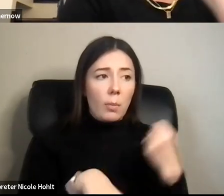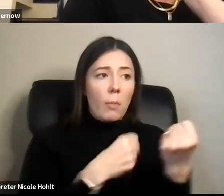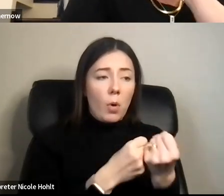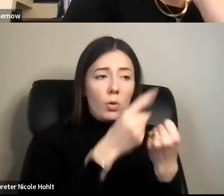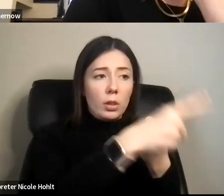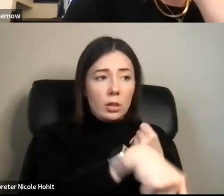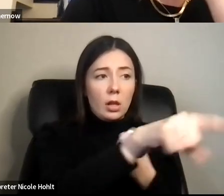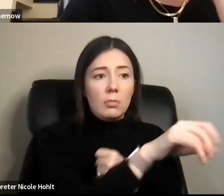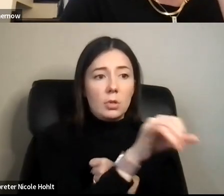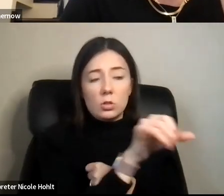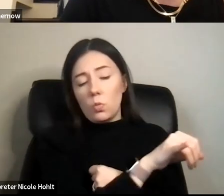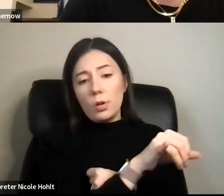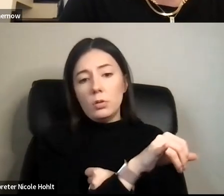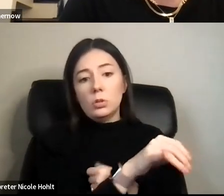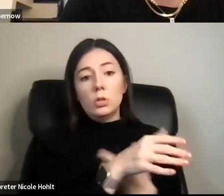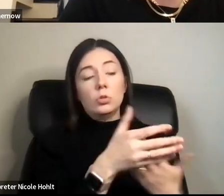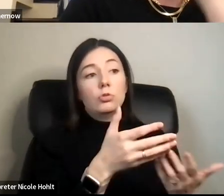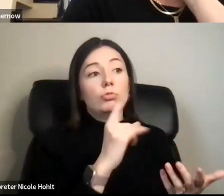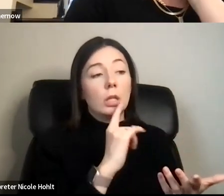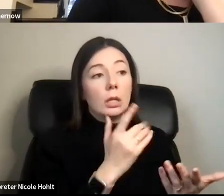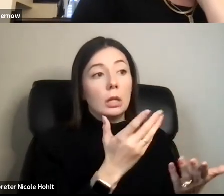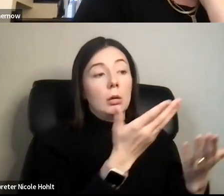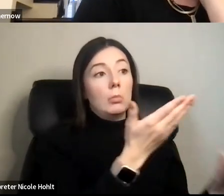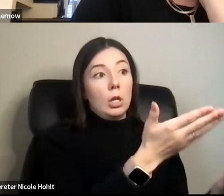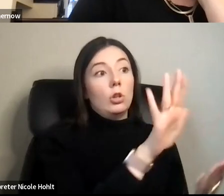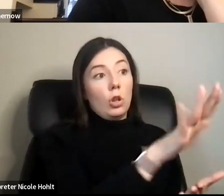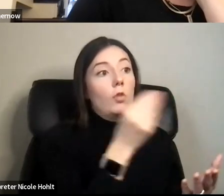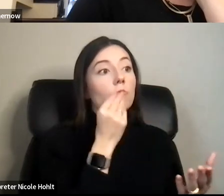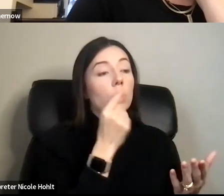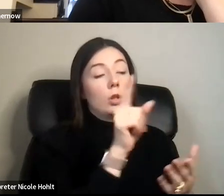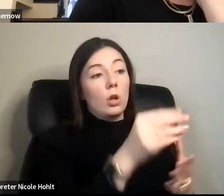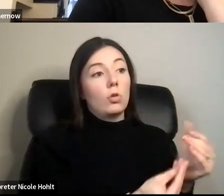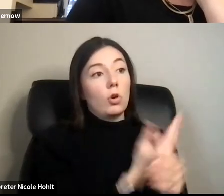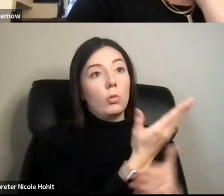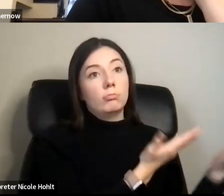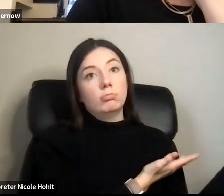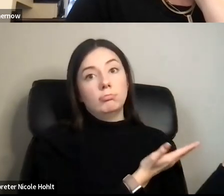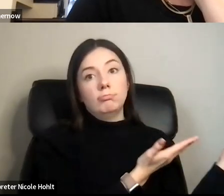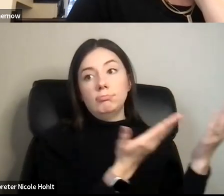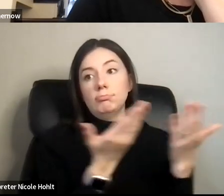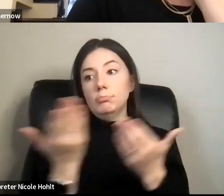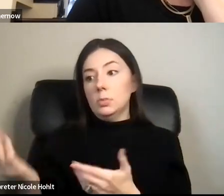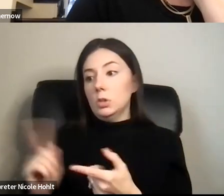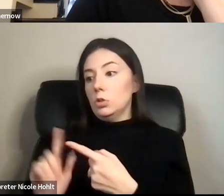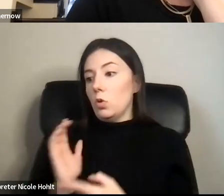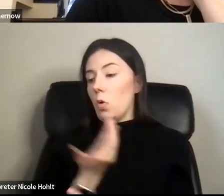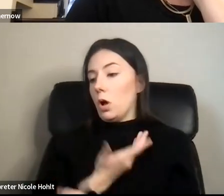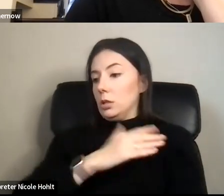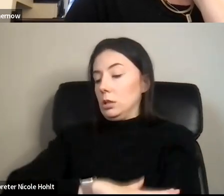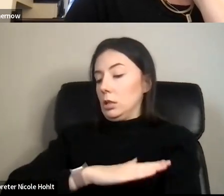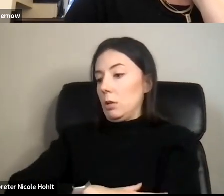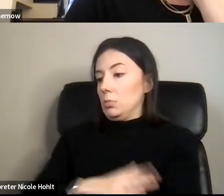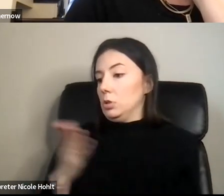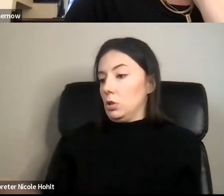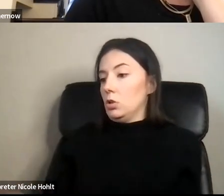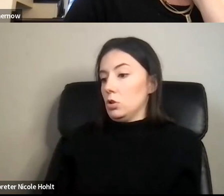well as to bringing their food to our tables and to bringing their wages and their living conditions